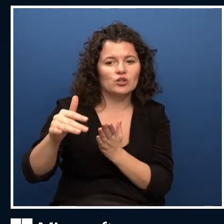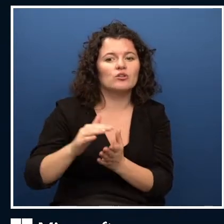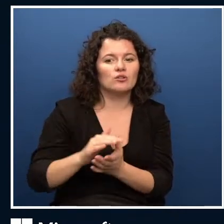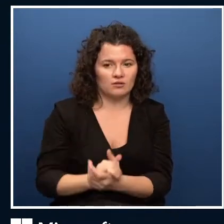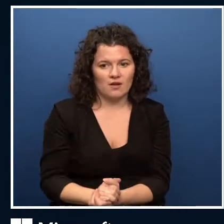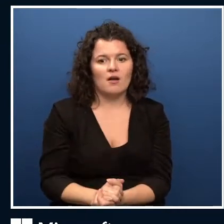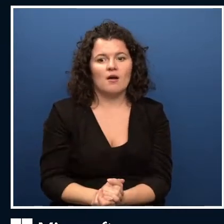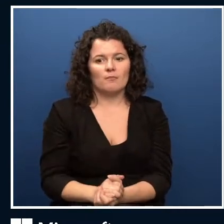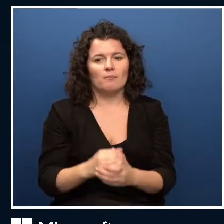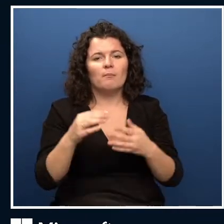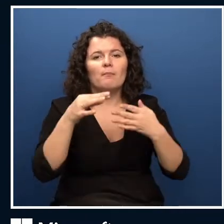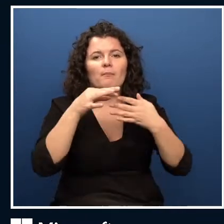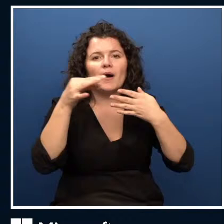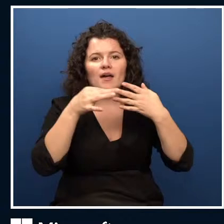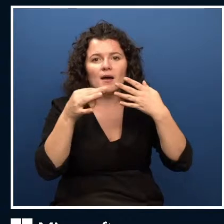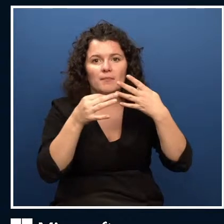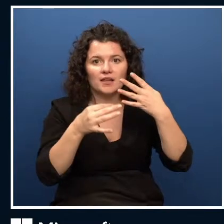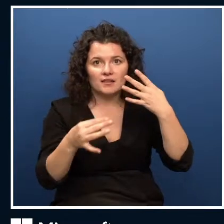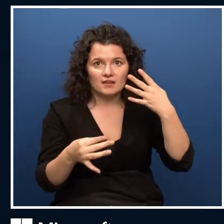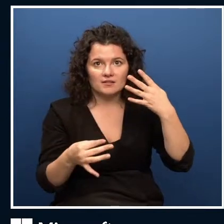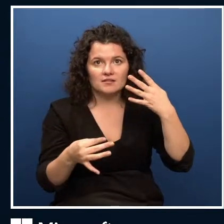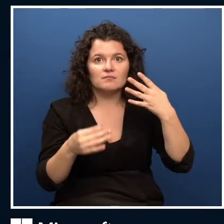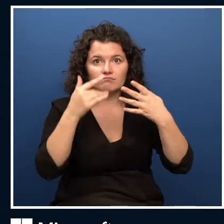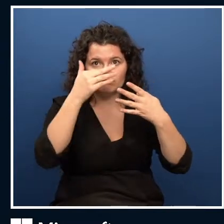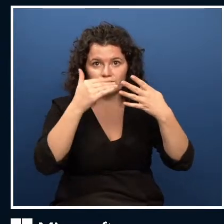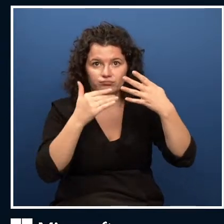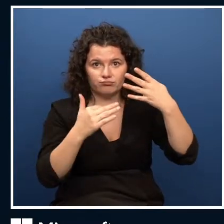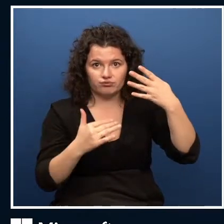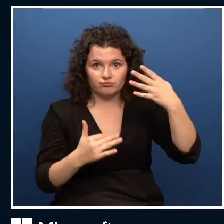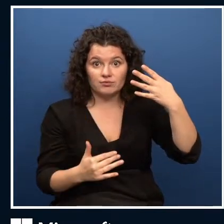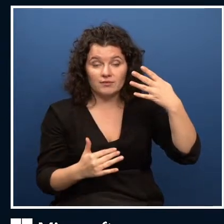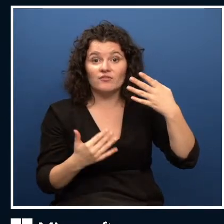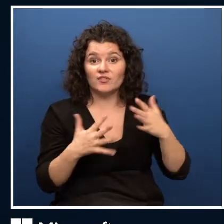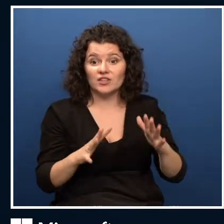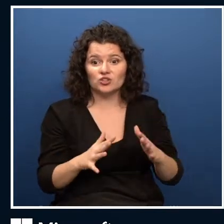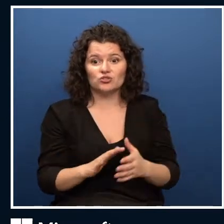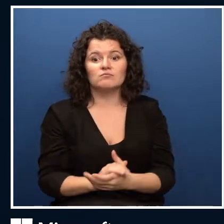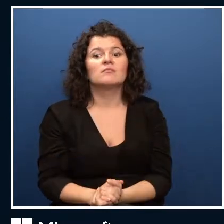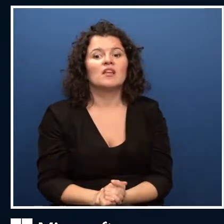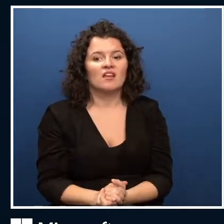but still faces bias. It is so in this tweet,